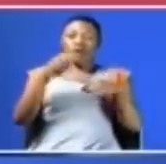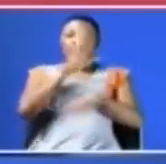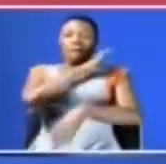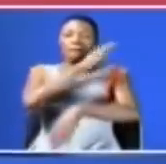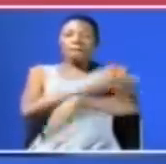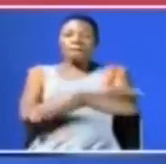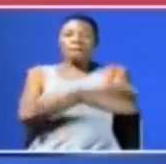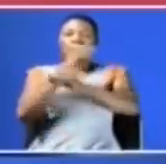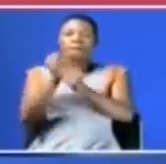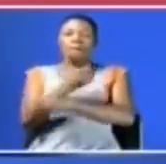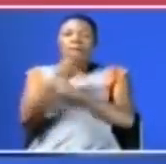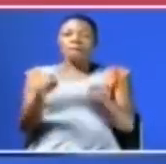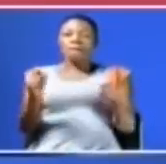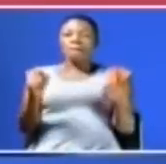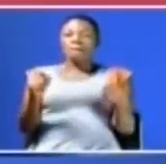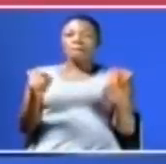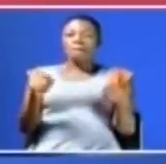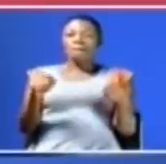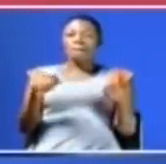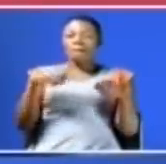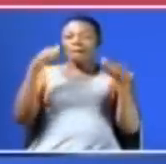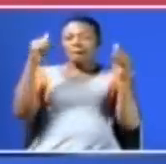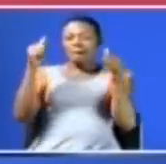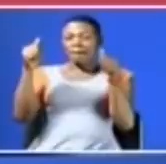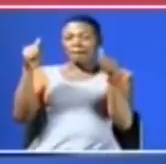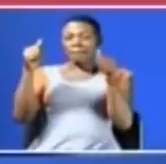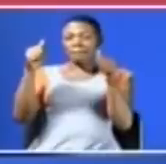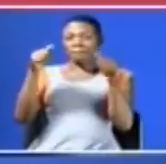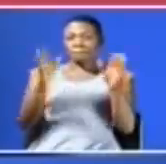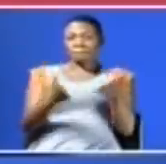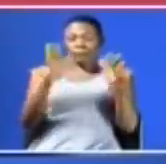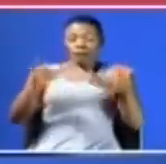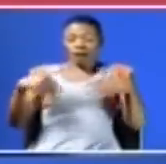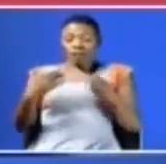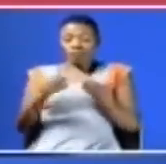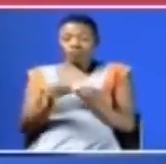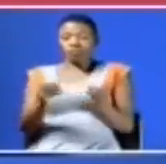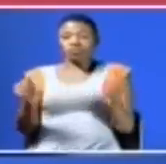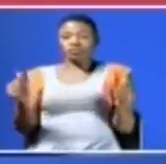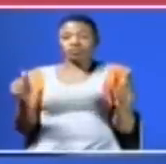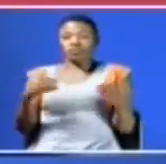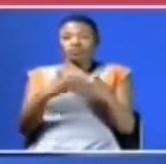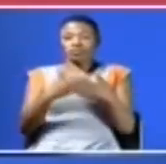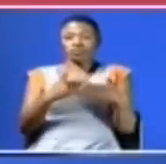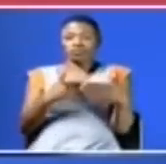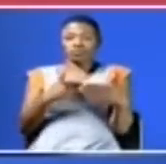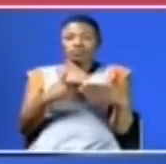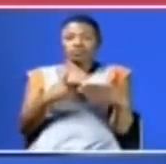not even survive to the, in fact, there is provision of how we can dissolve it before the next